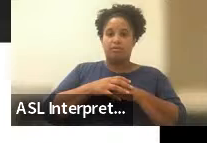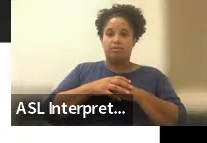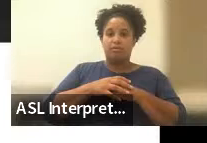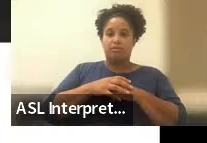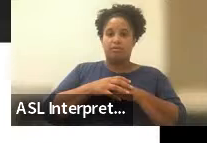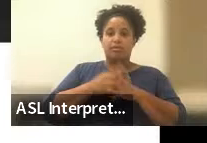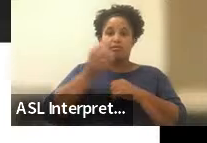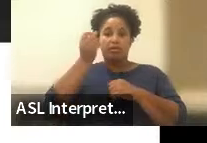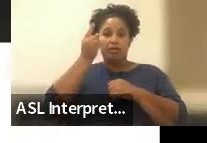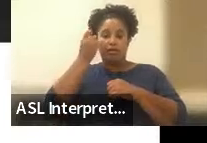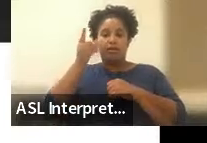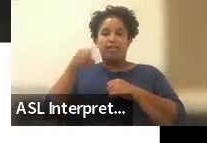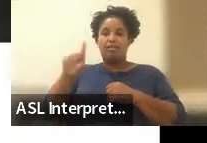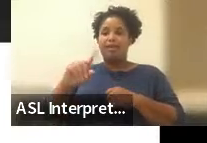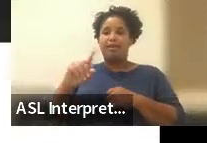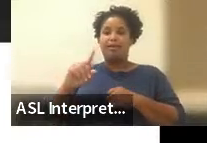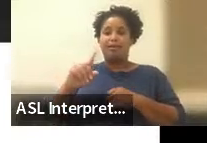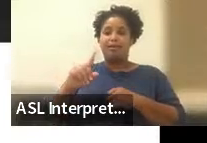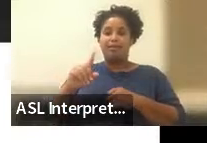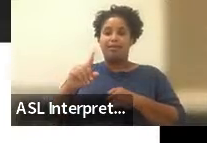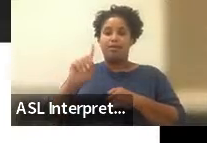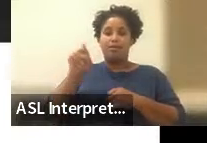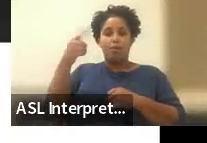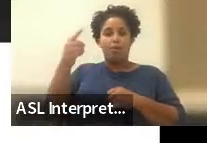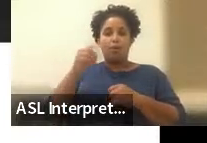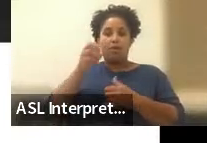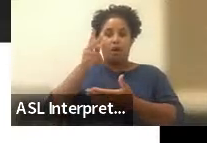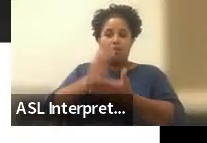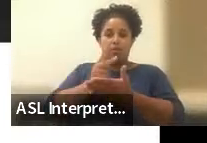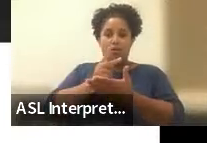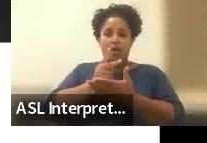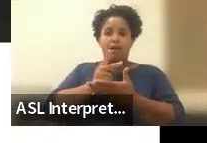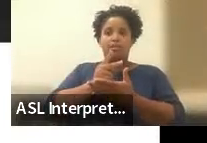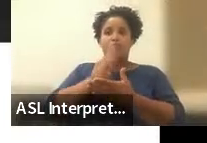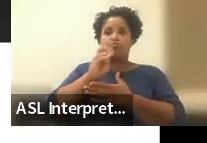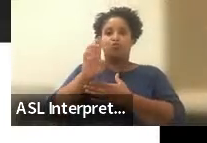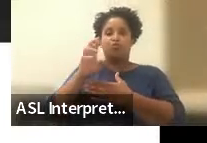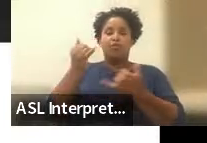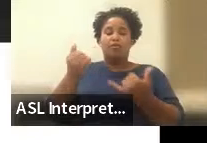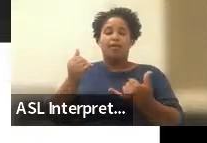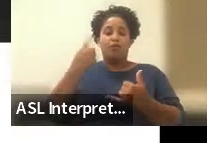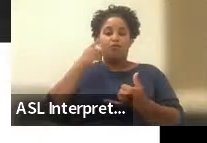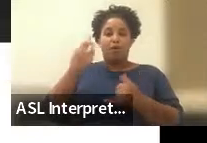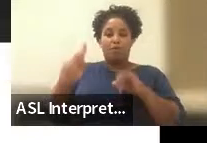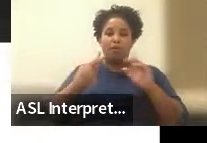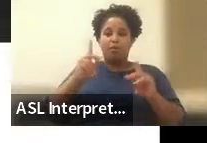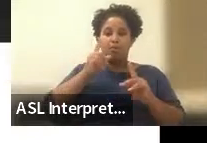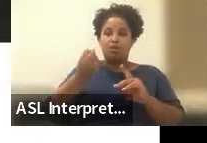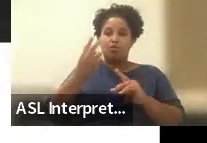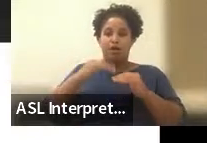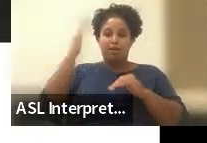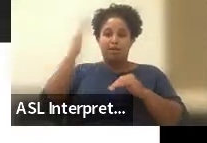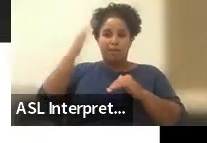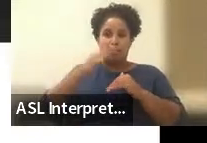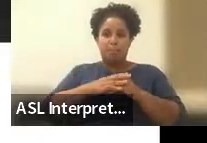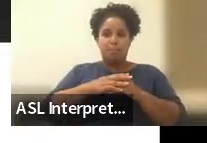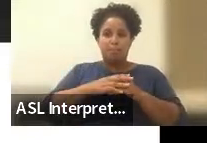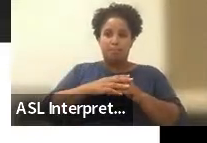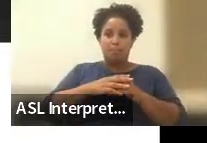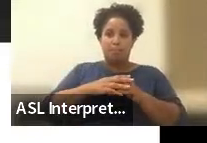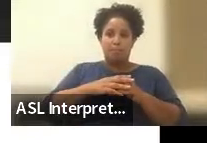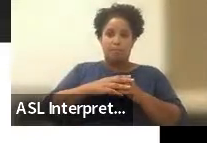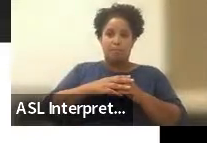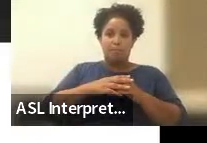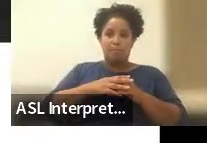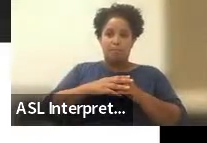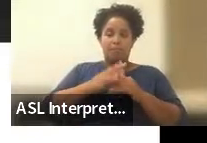But they are the only authorized booster at this point for people 12 and older. They can be given